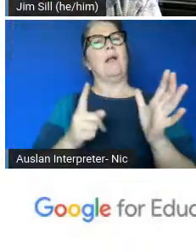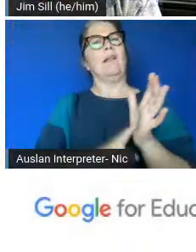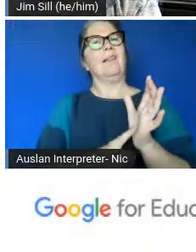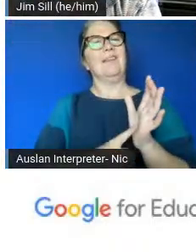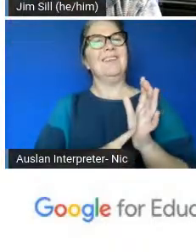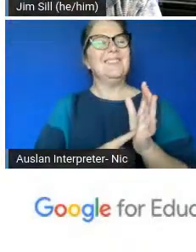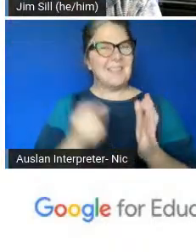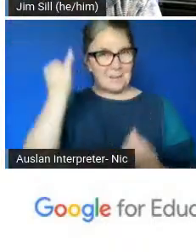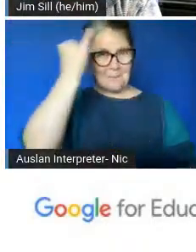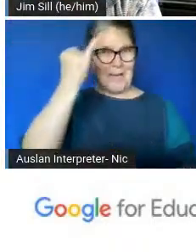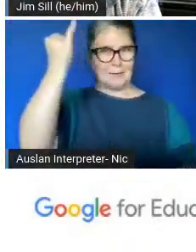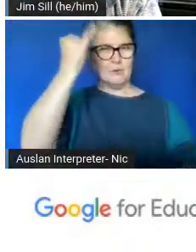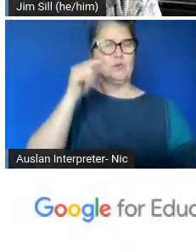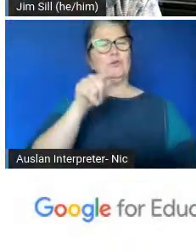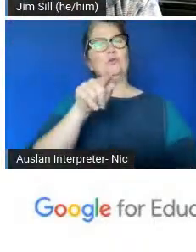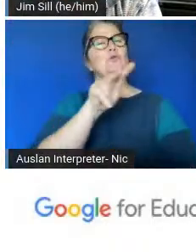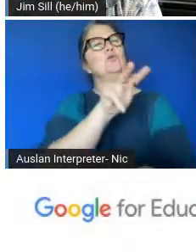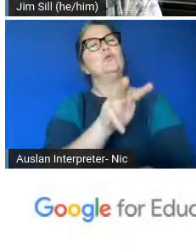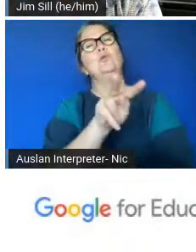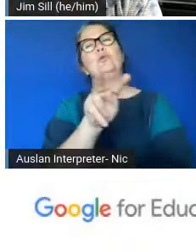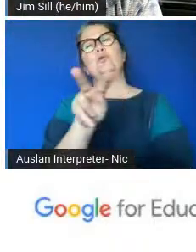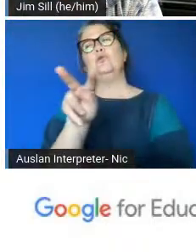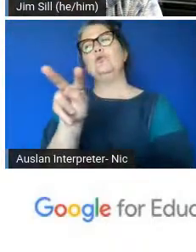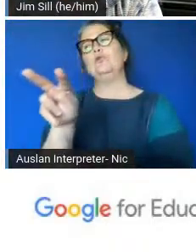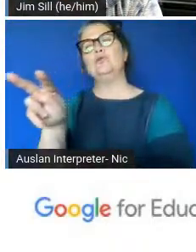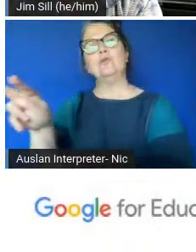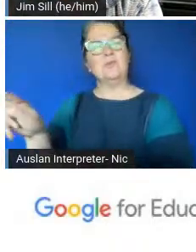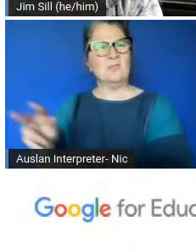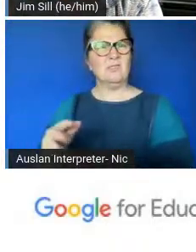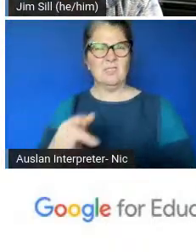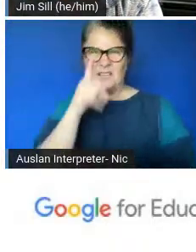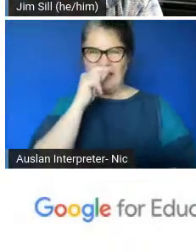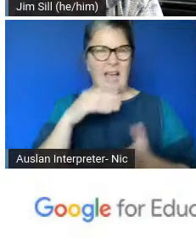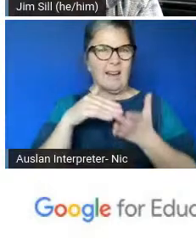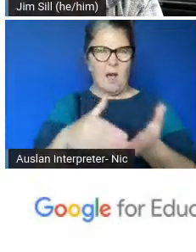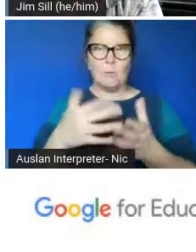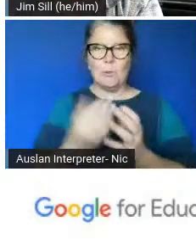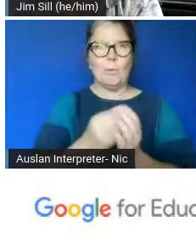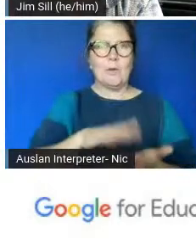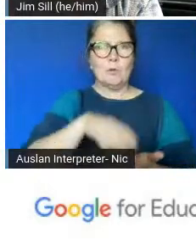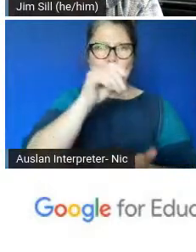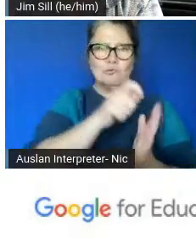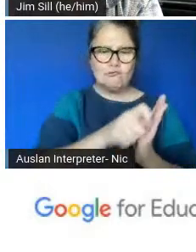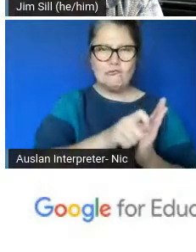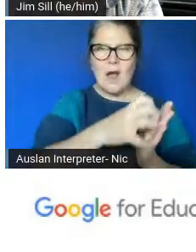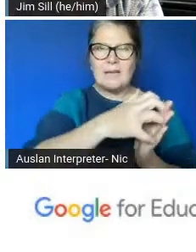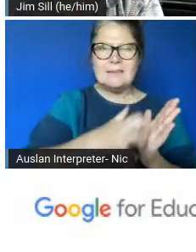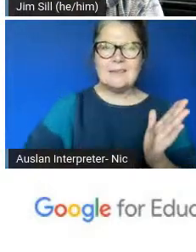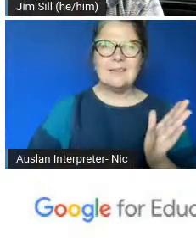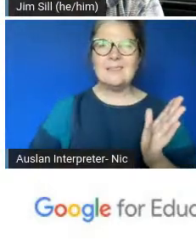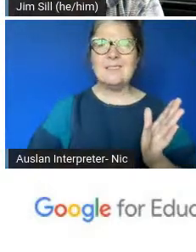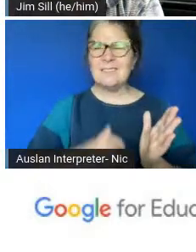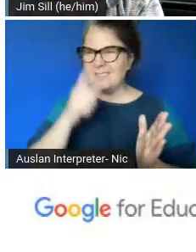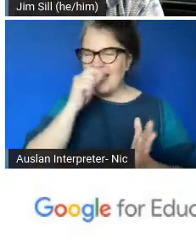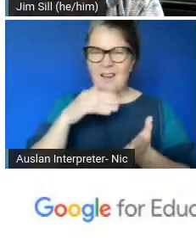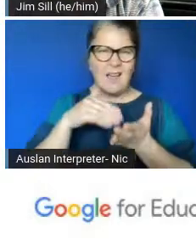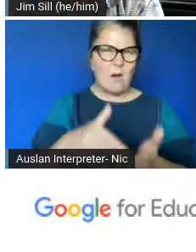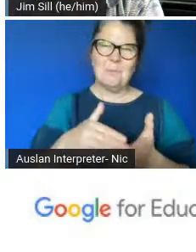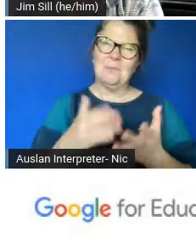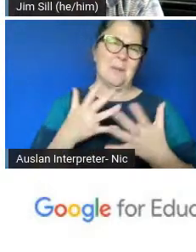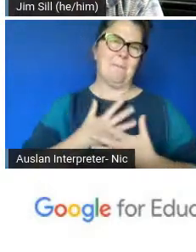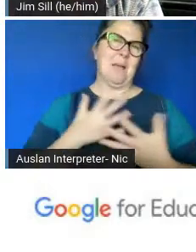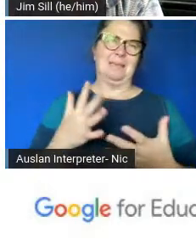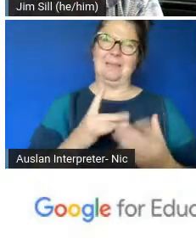there's great leaping off points in this, right? There's great writing prompts that exist in this. There's all sorts of amazing things. And this was one